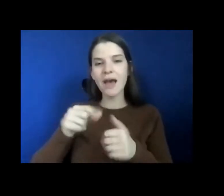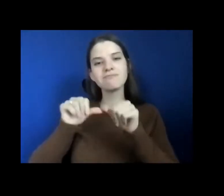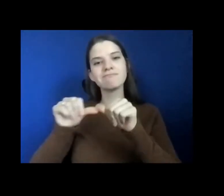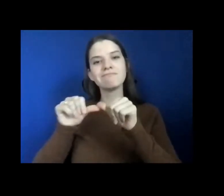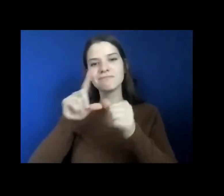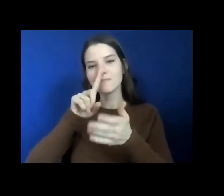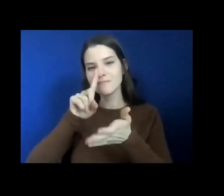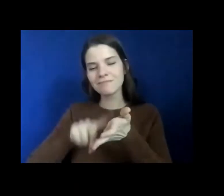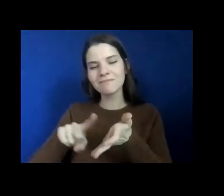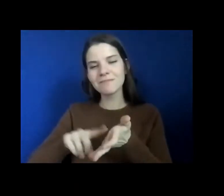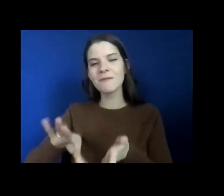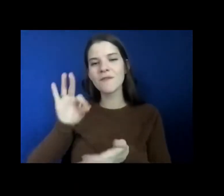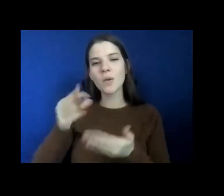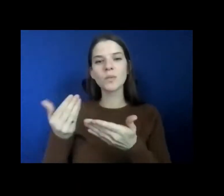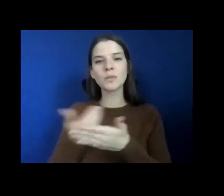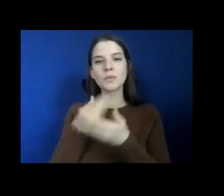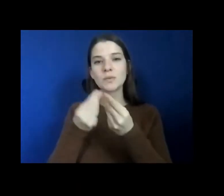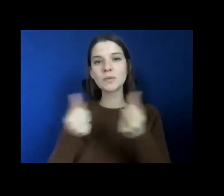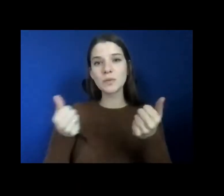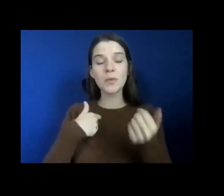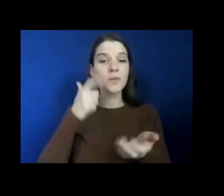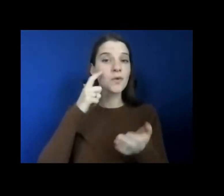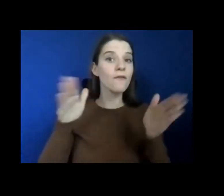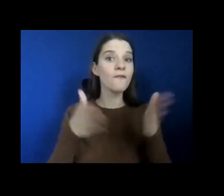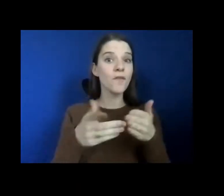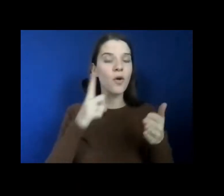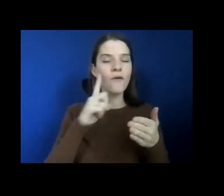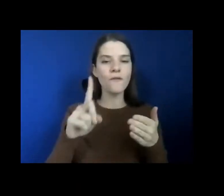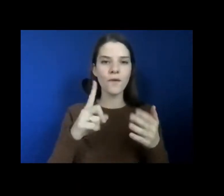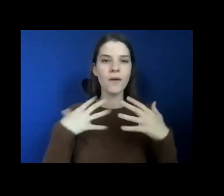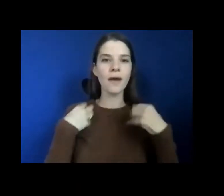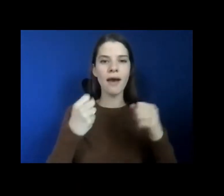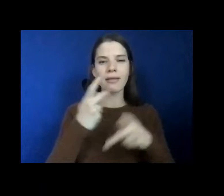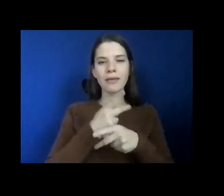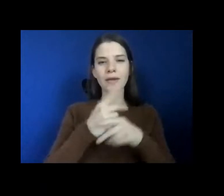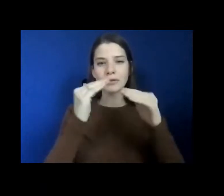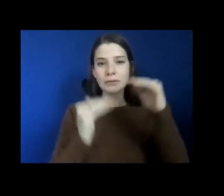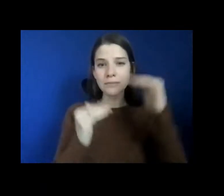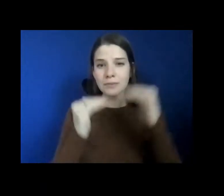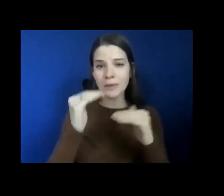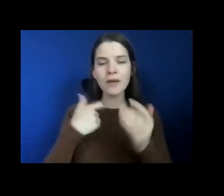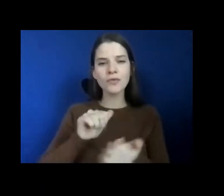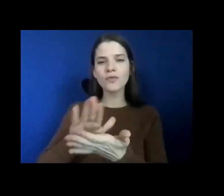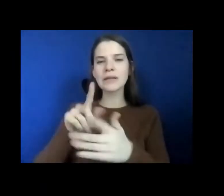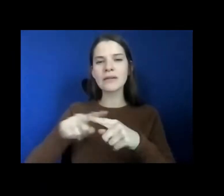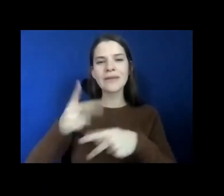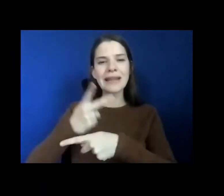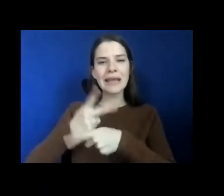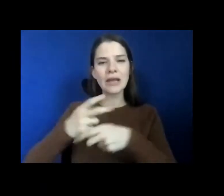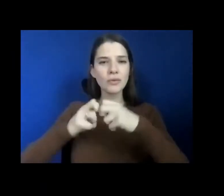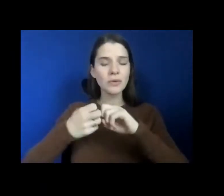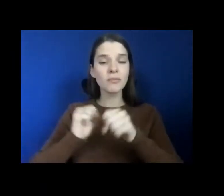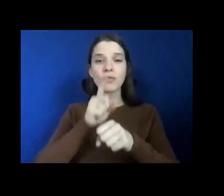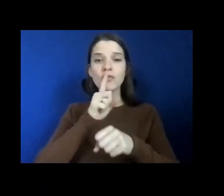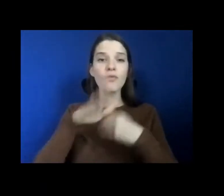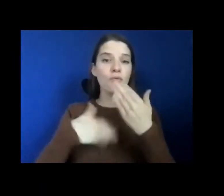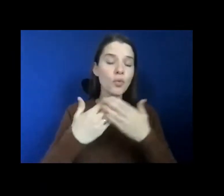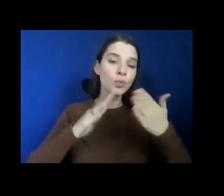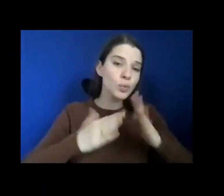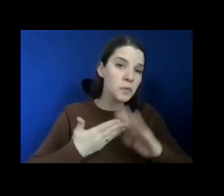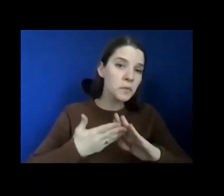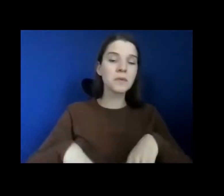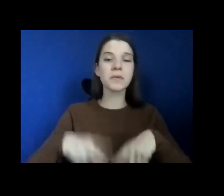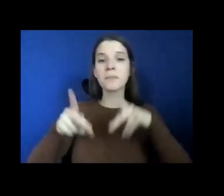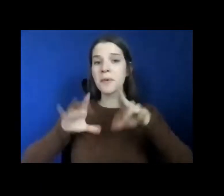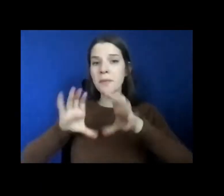on healthcare disparities and access to care issues to ensure that all communities and populations